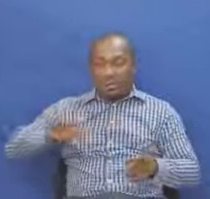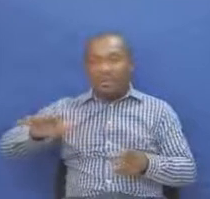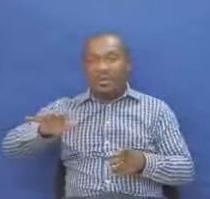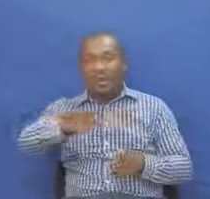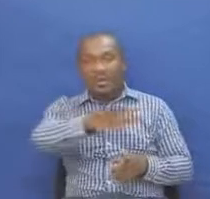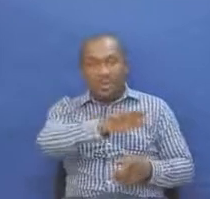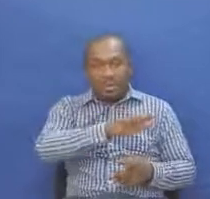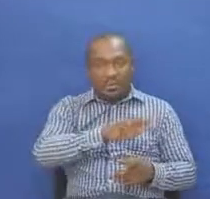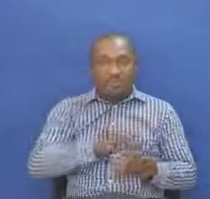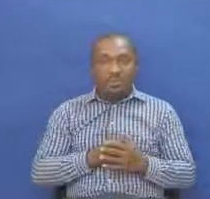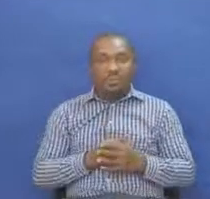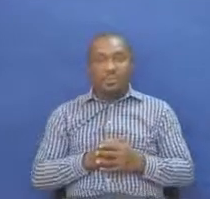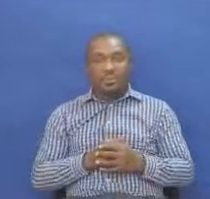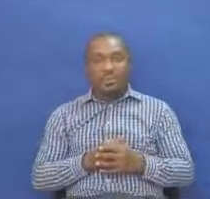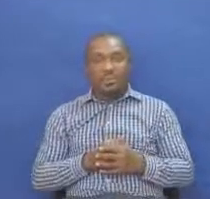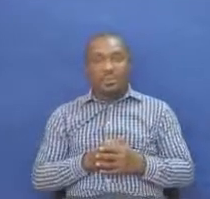organisms